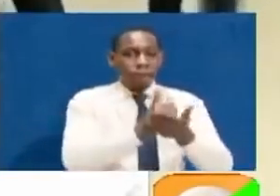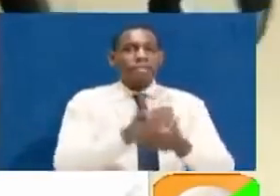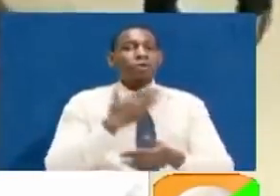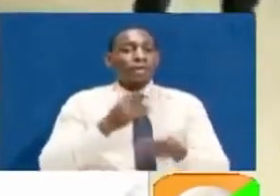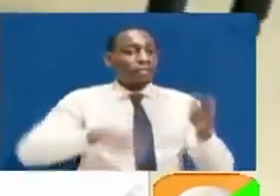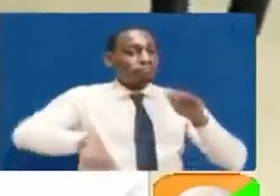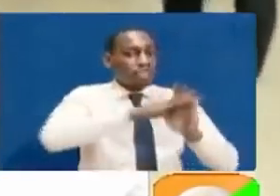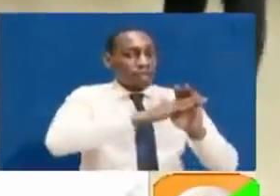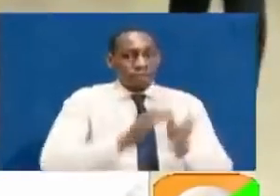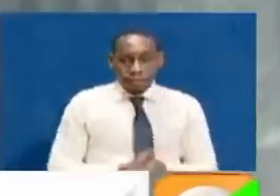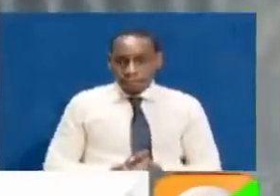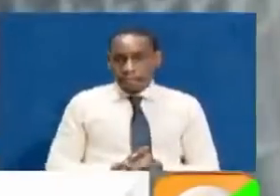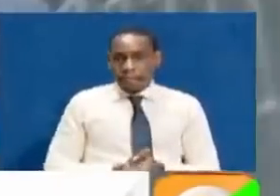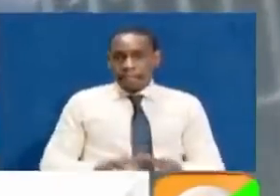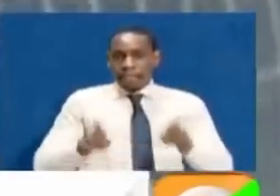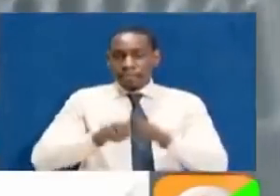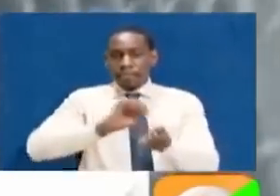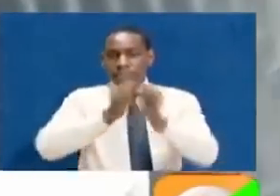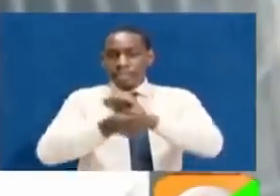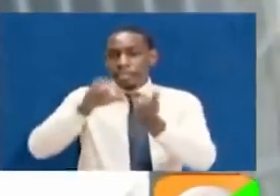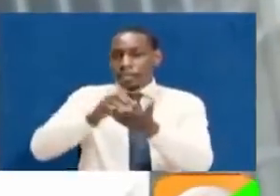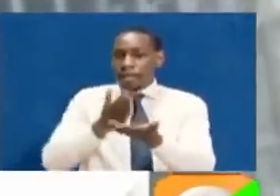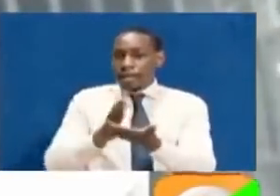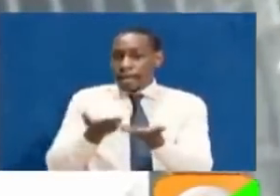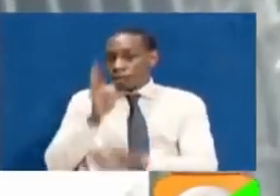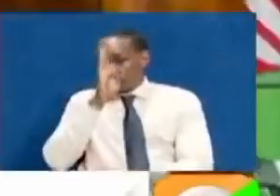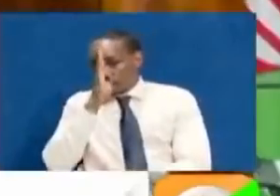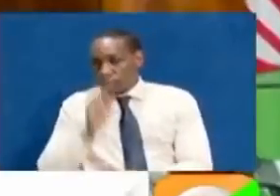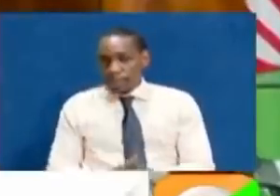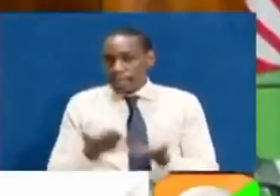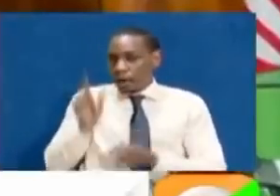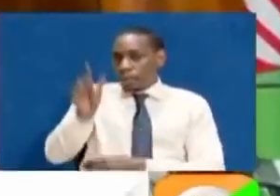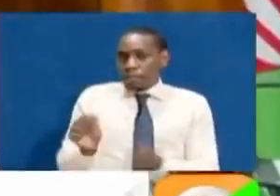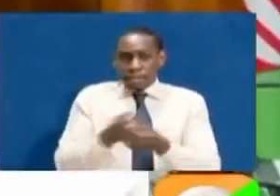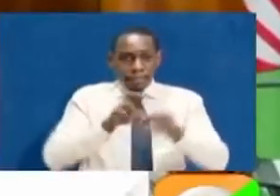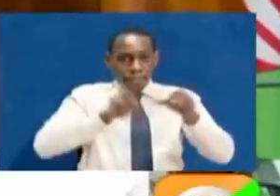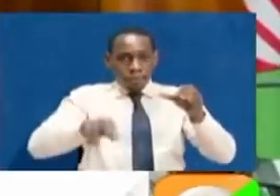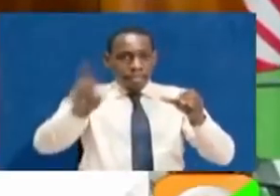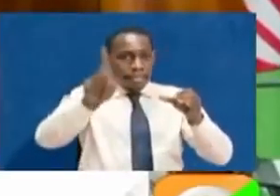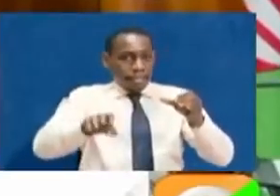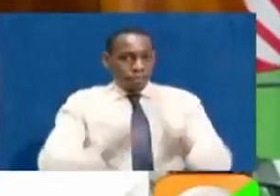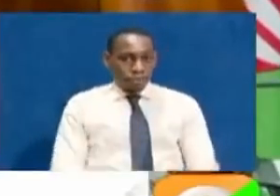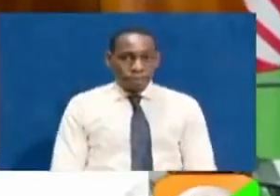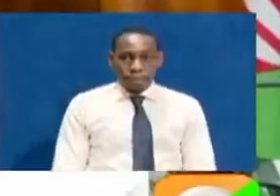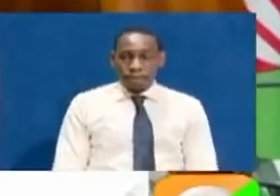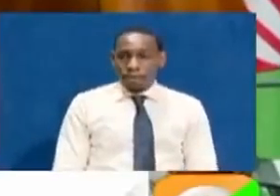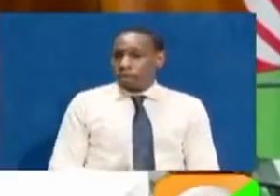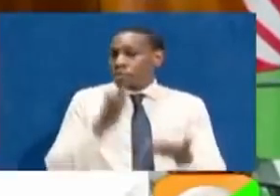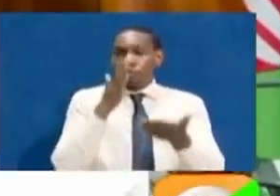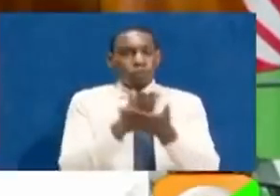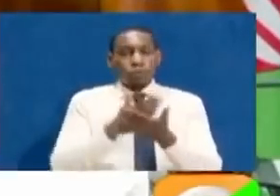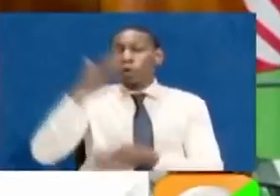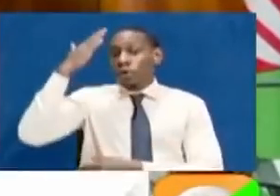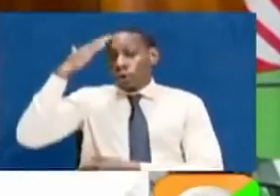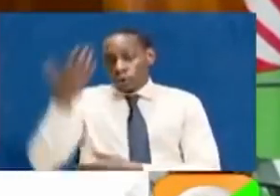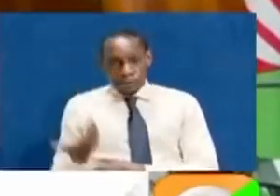begging for her removal. The quick turn of events raising eyebrows. When mtu hawezi resign? I mean, surely,